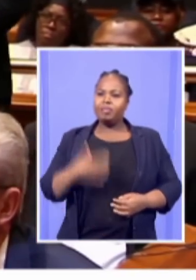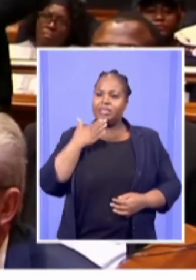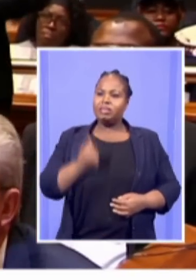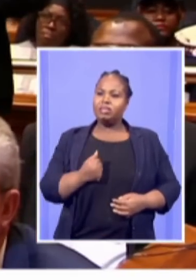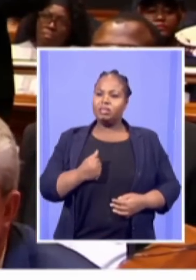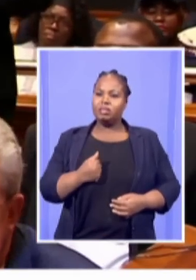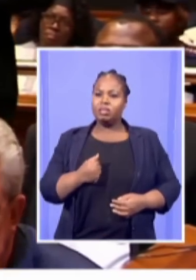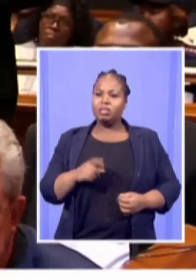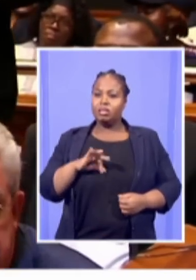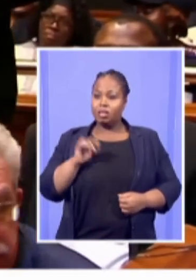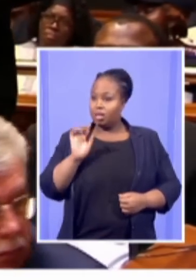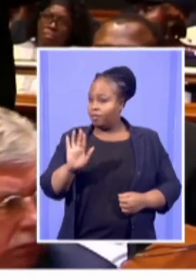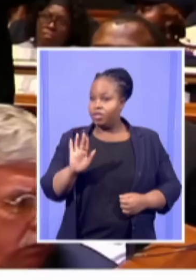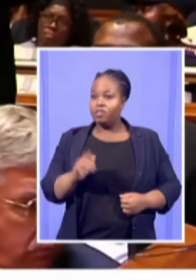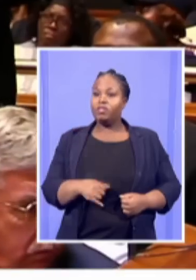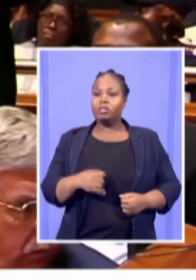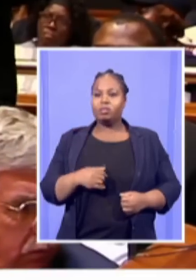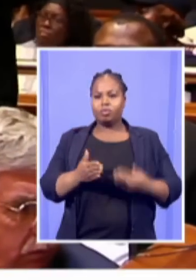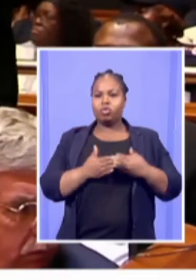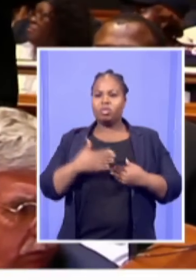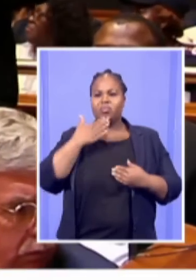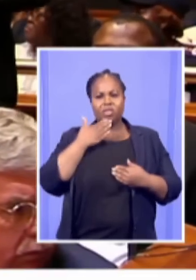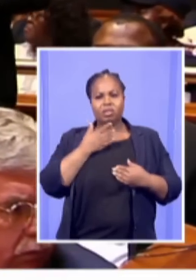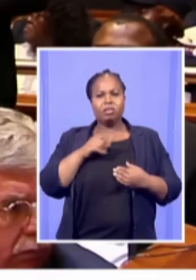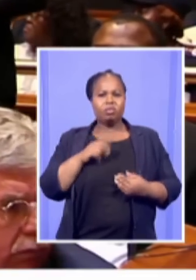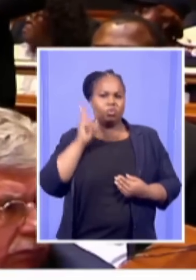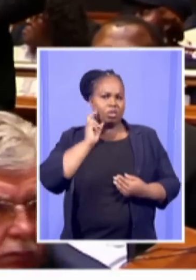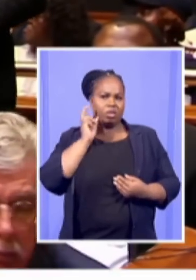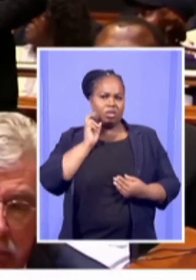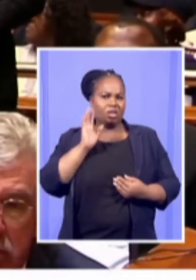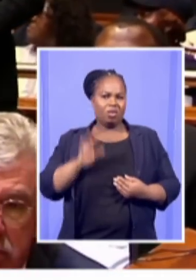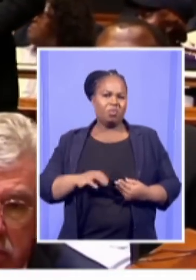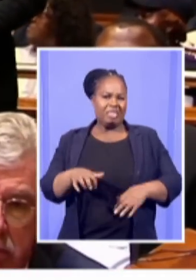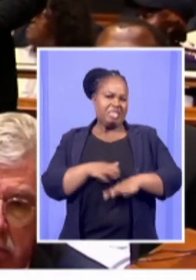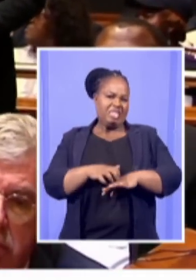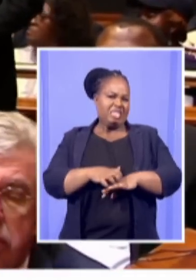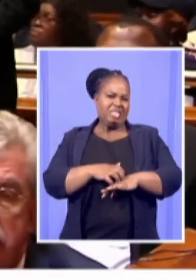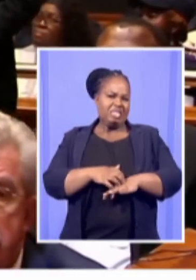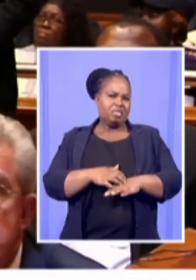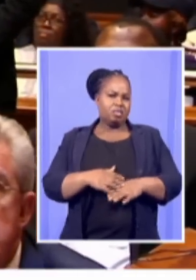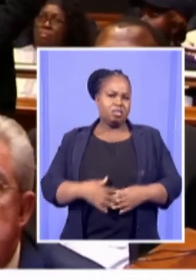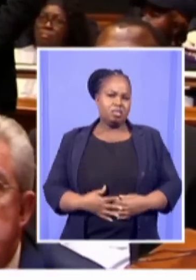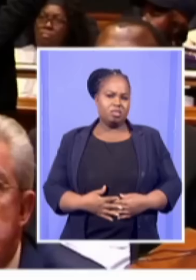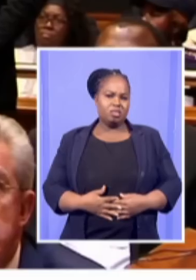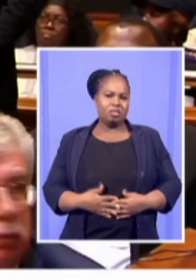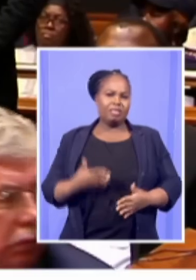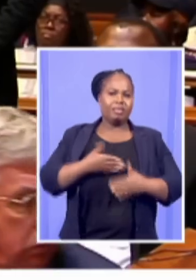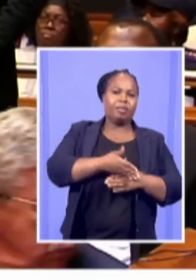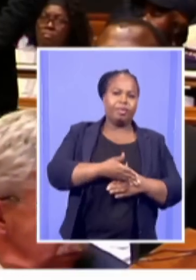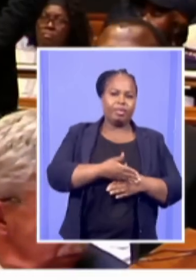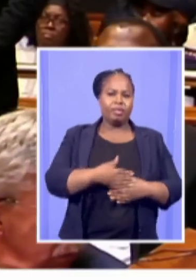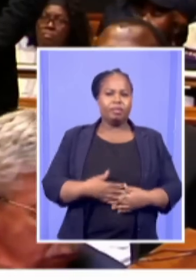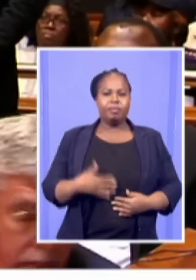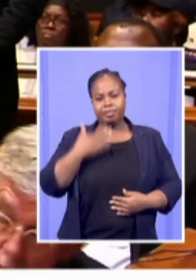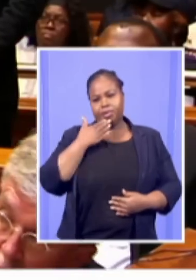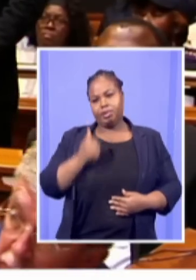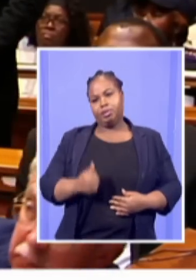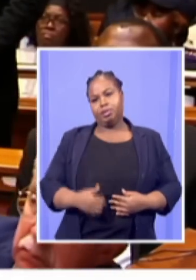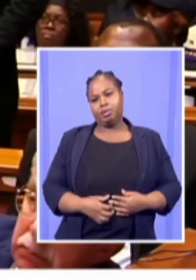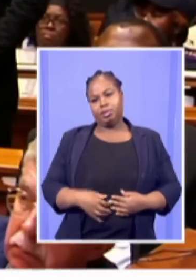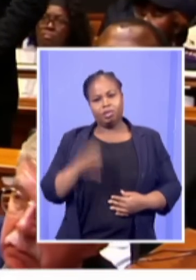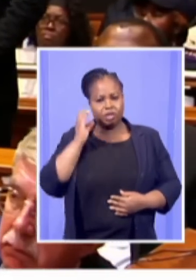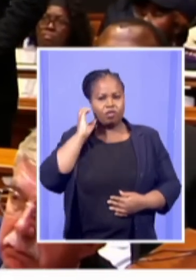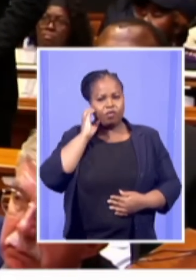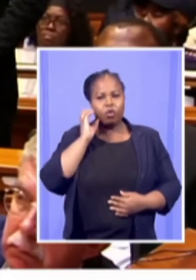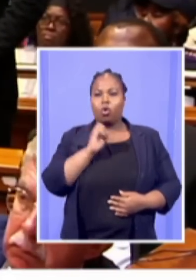recording machine, it has got a very disturbing effect on the quality of the recording.